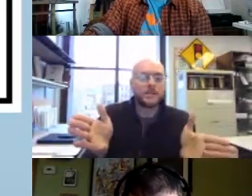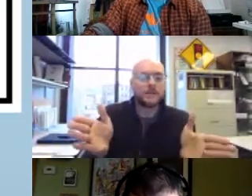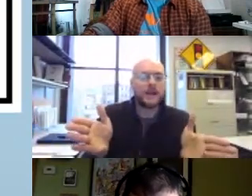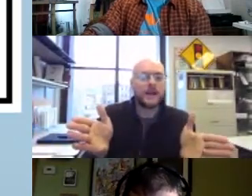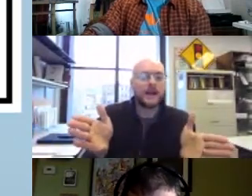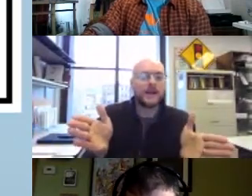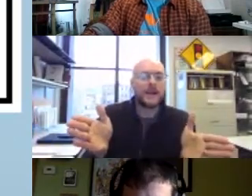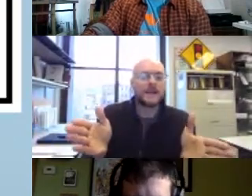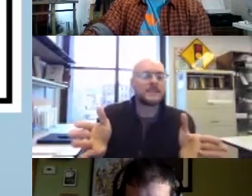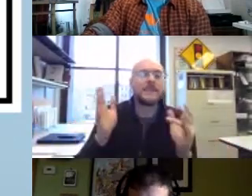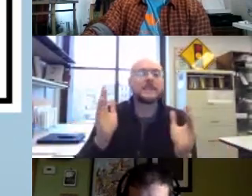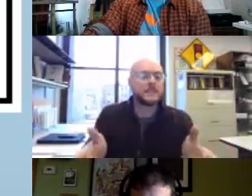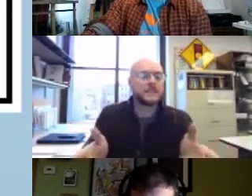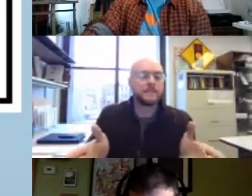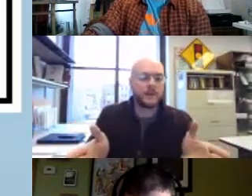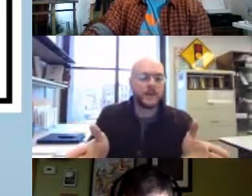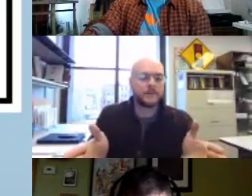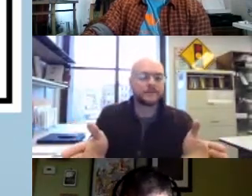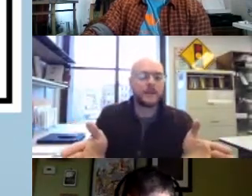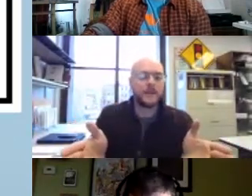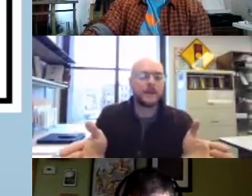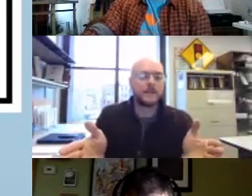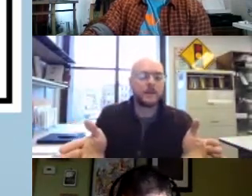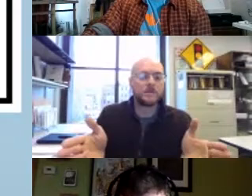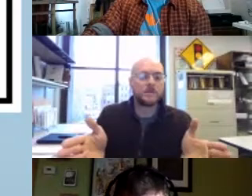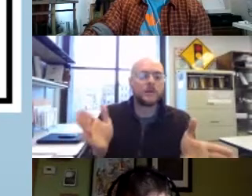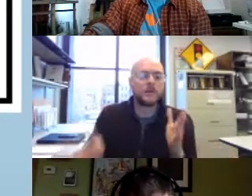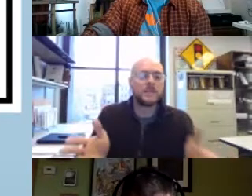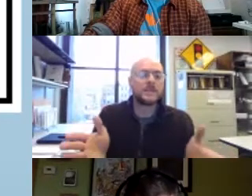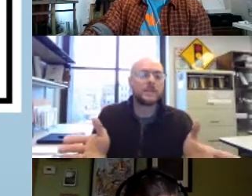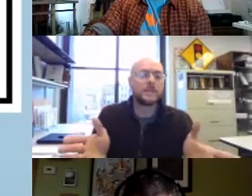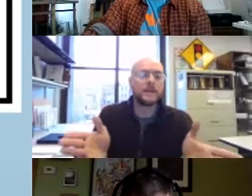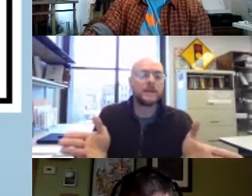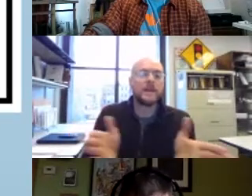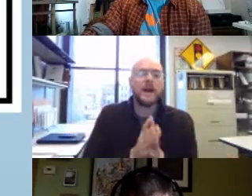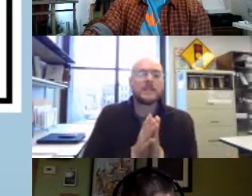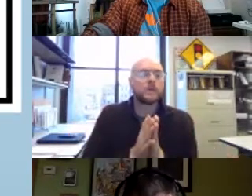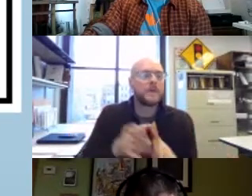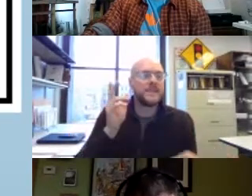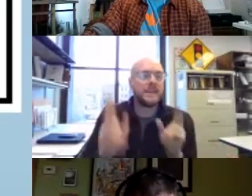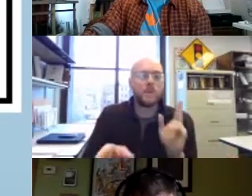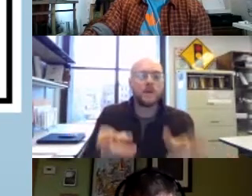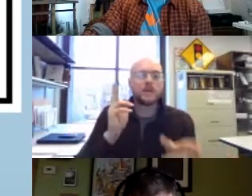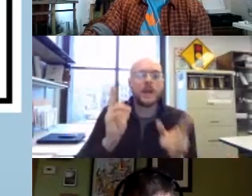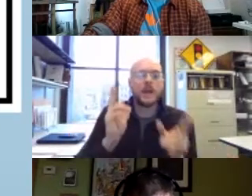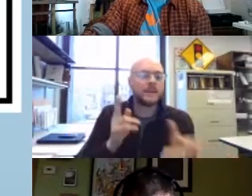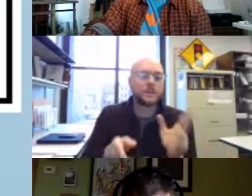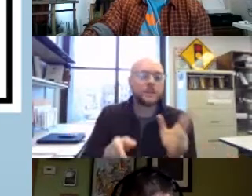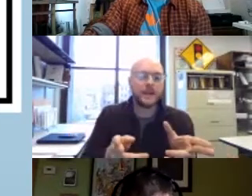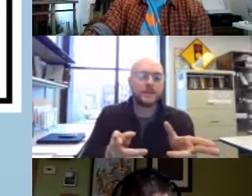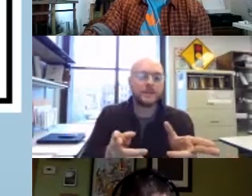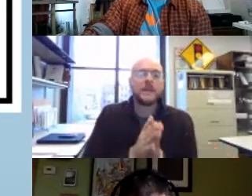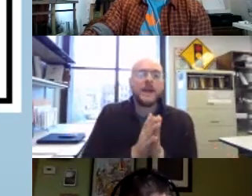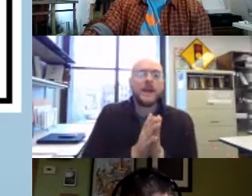narrow section that doesn't have existing parking, no legal existing parking. So we're maintaining 1 driving lane in